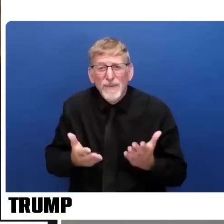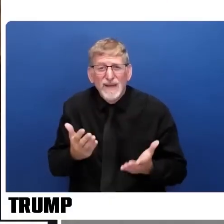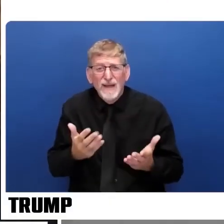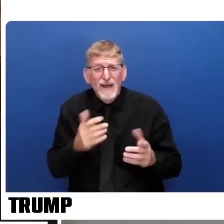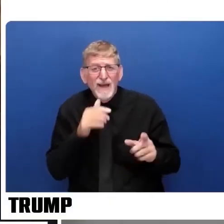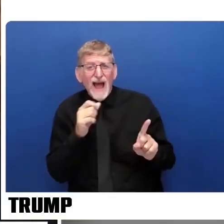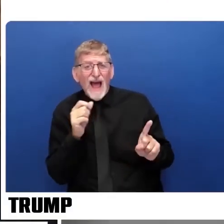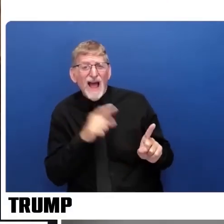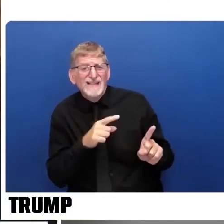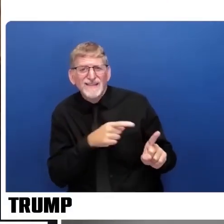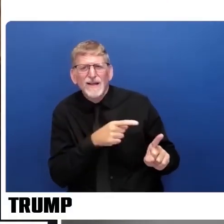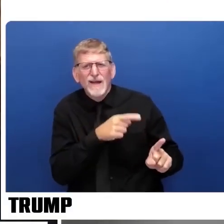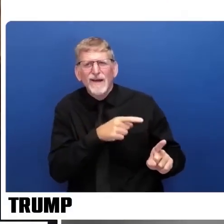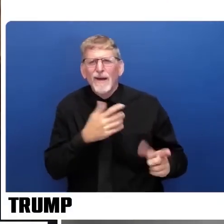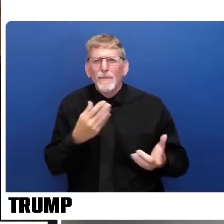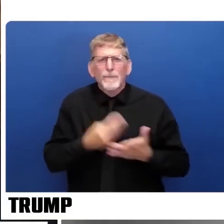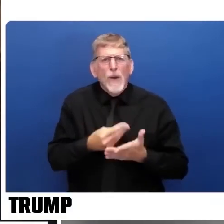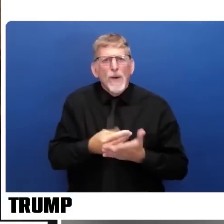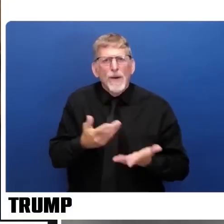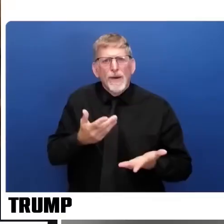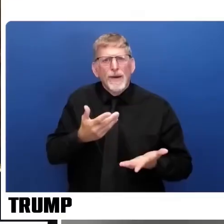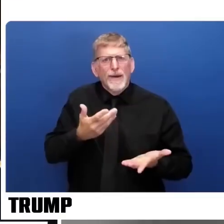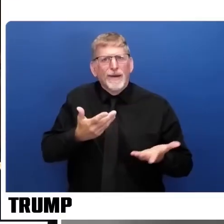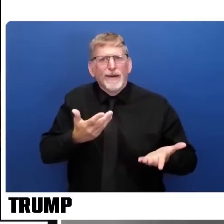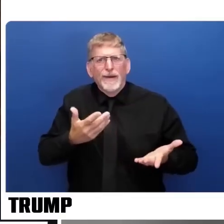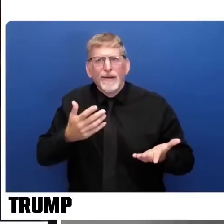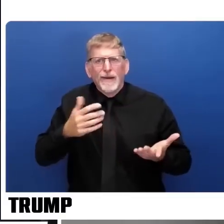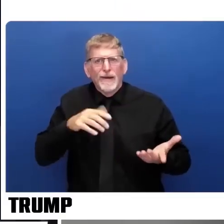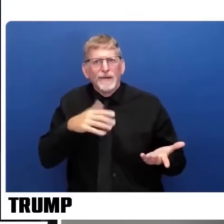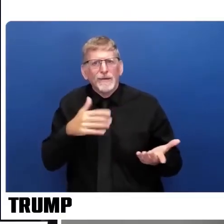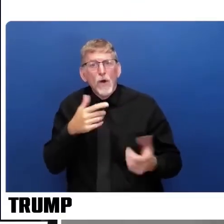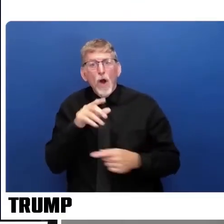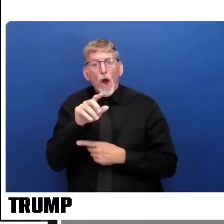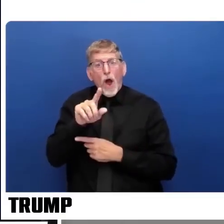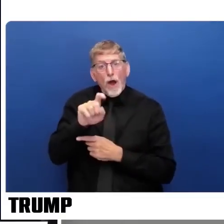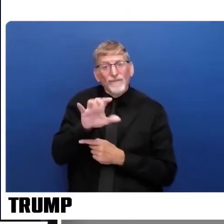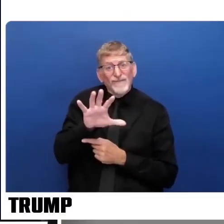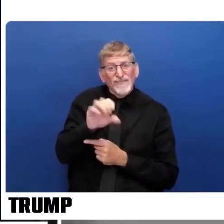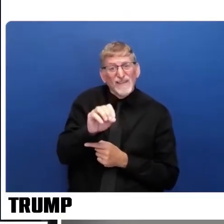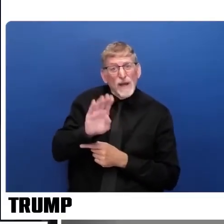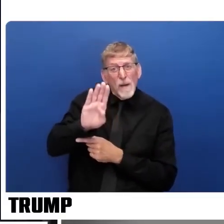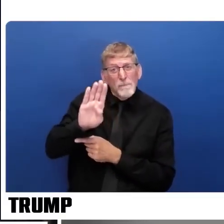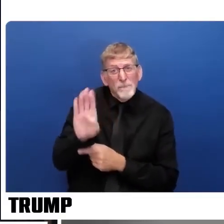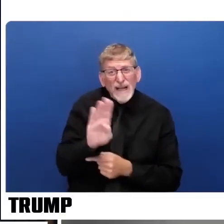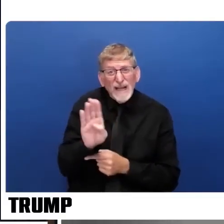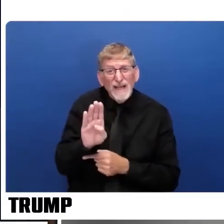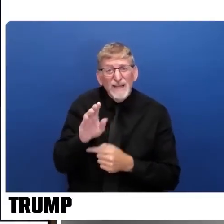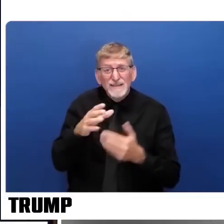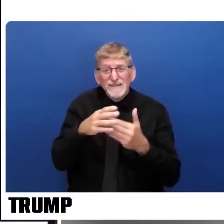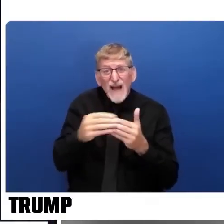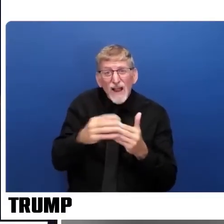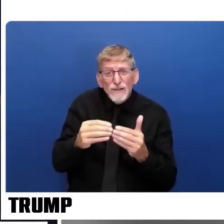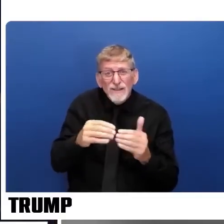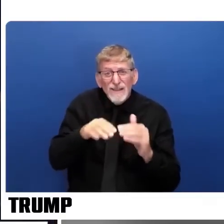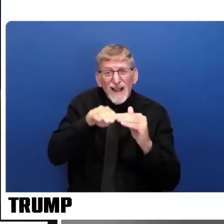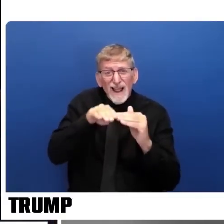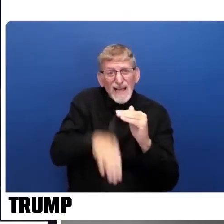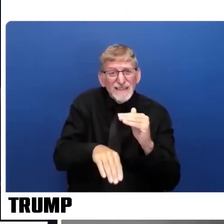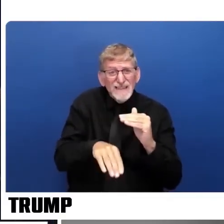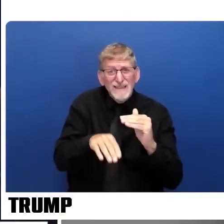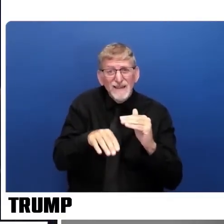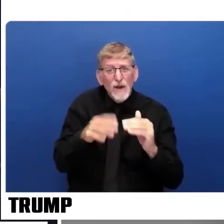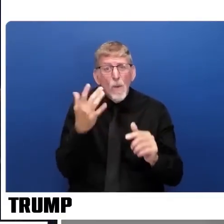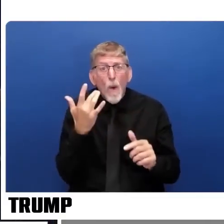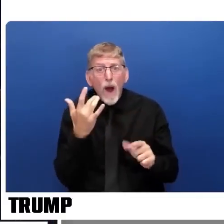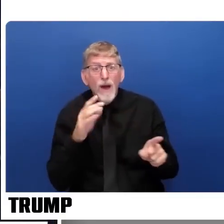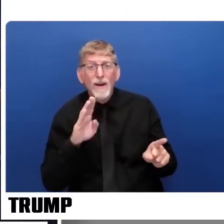done than we are. They're in for $150 billion less because Biden and you don't have the courage